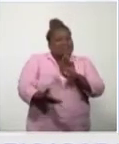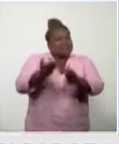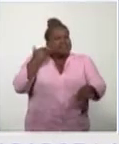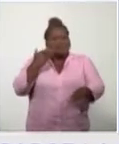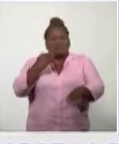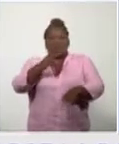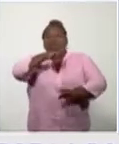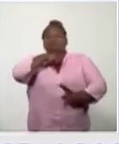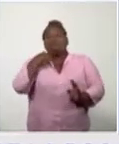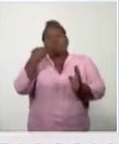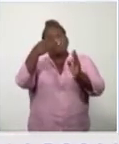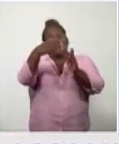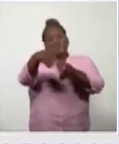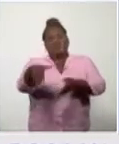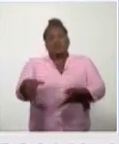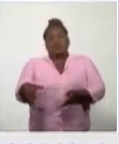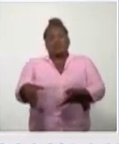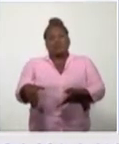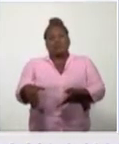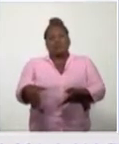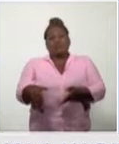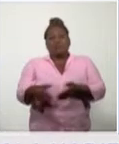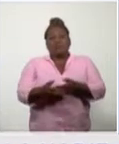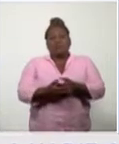her relatives.